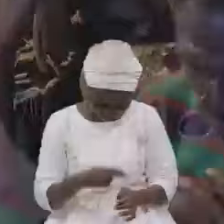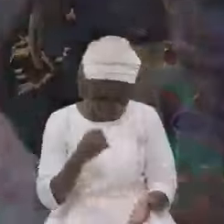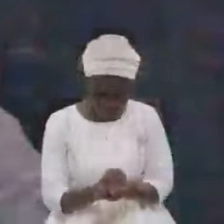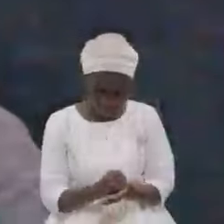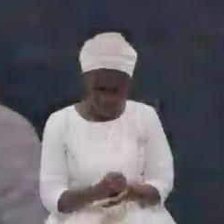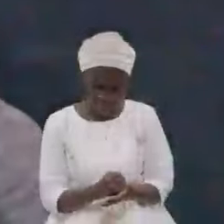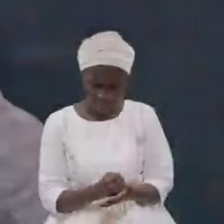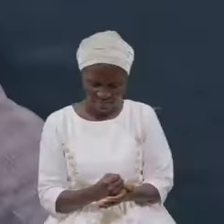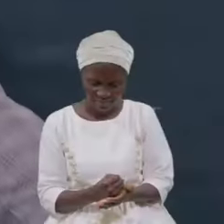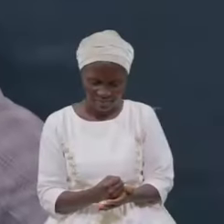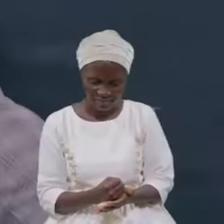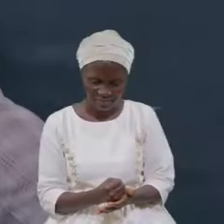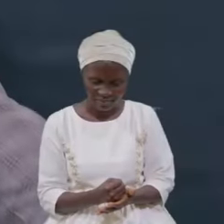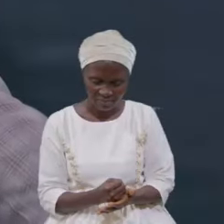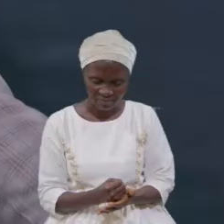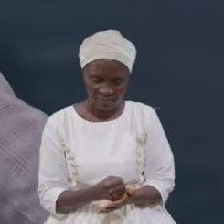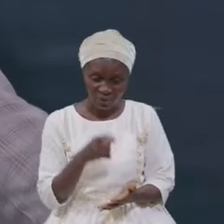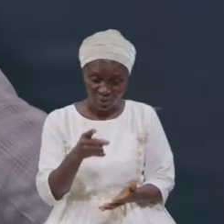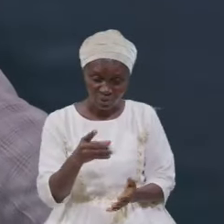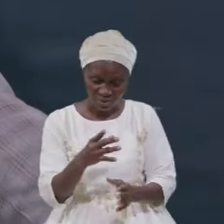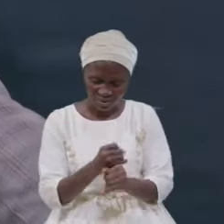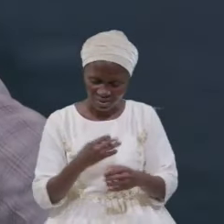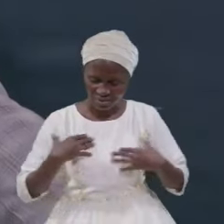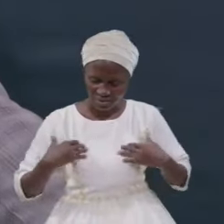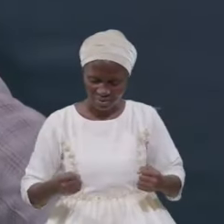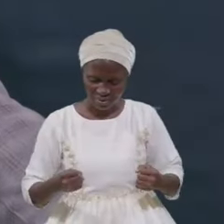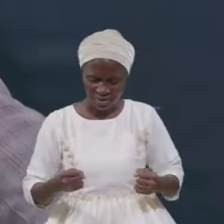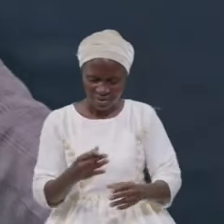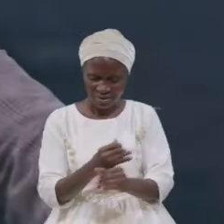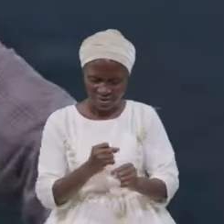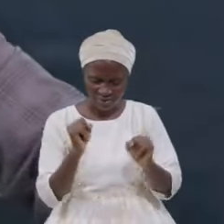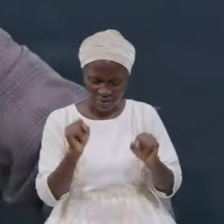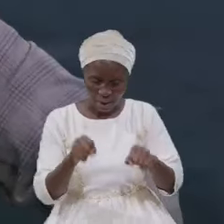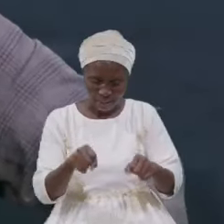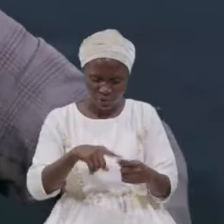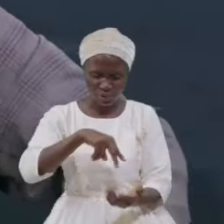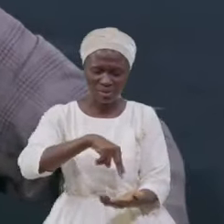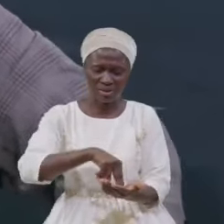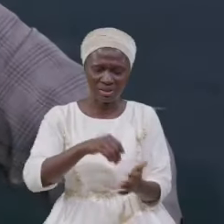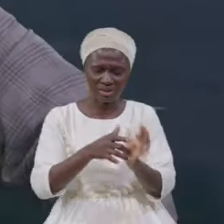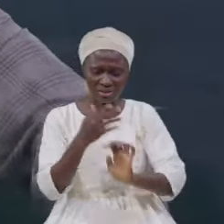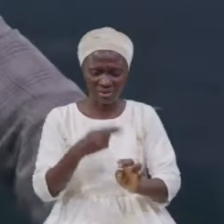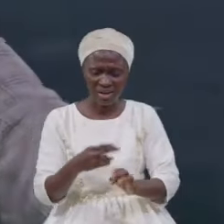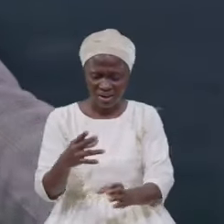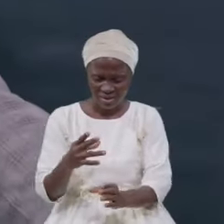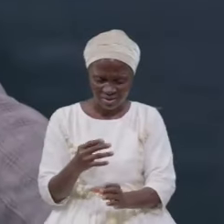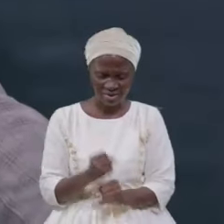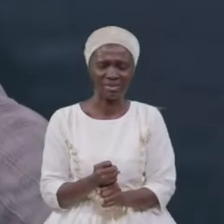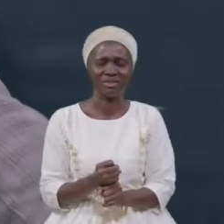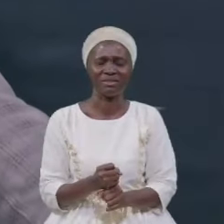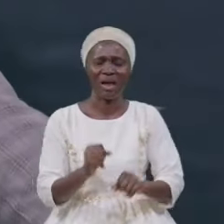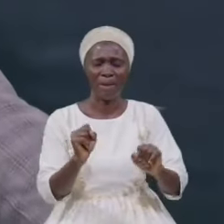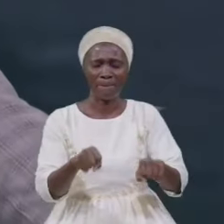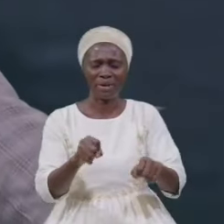Recover the ability to stand. Recover the ability to walk. The ability to